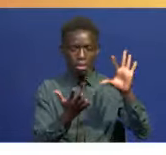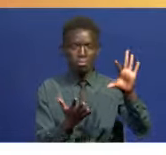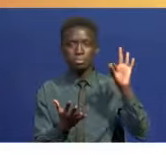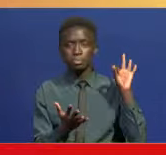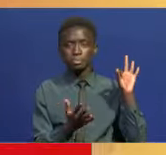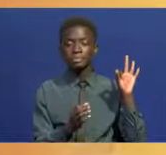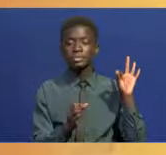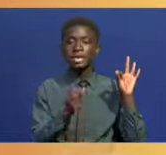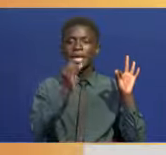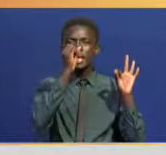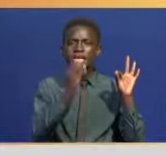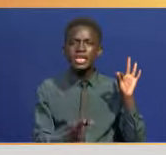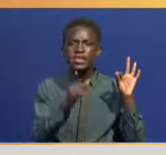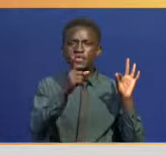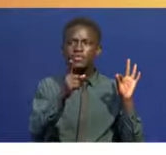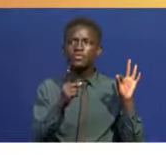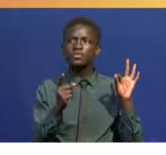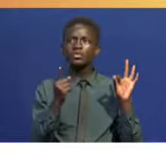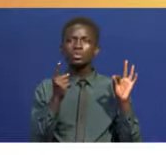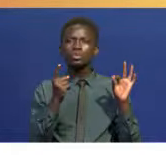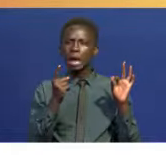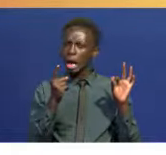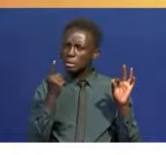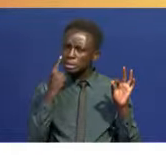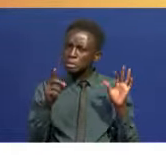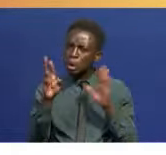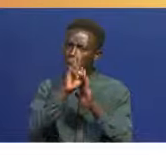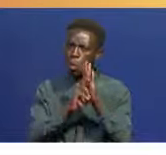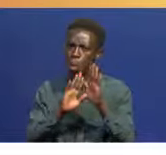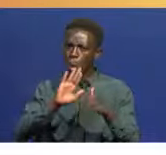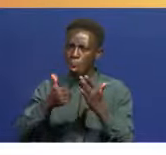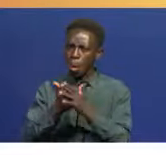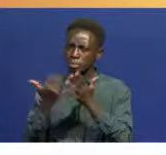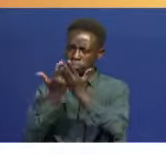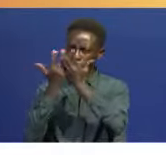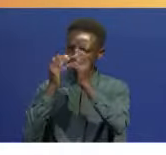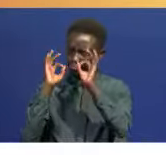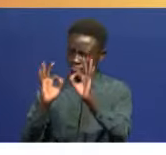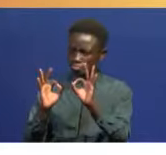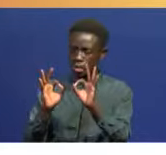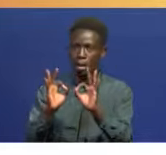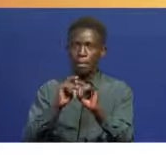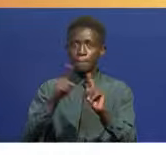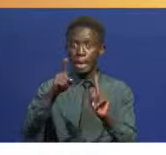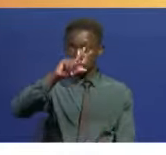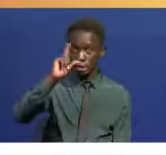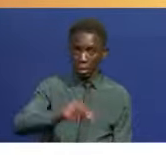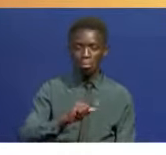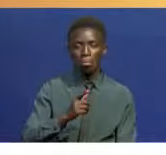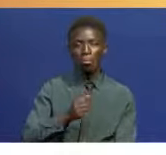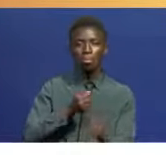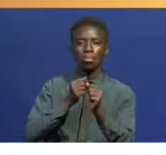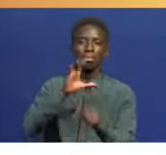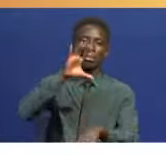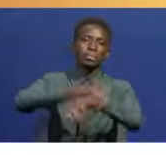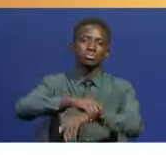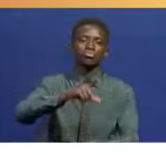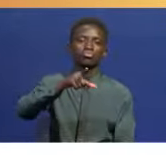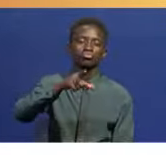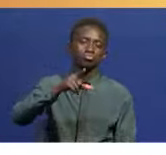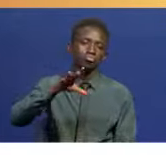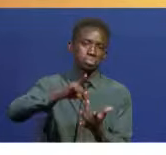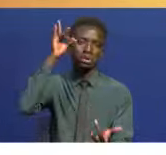if it's now the pricing, they will take the cheapest. Then that law must be changed. I don't know from whether it's from parliament or from